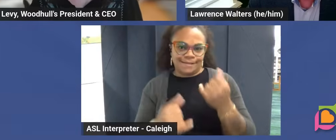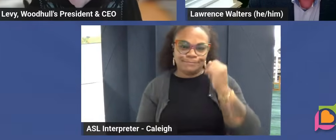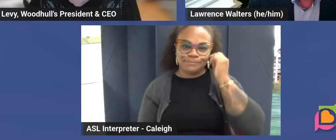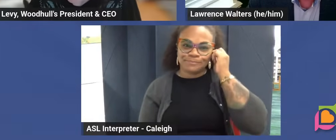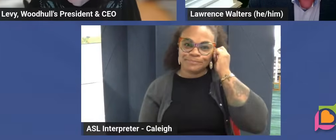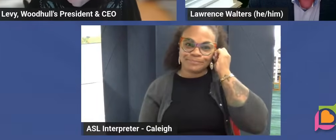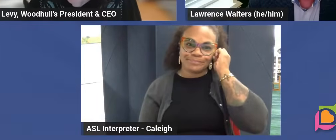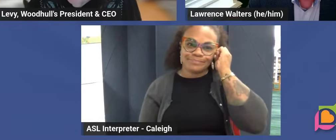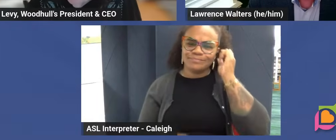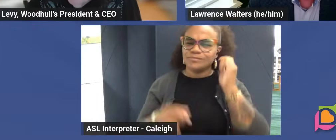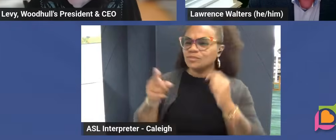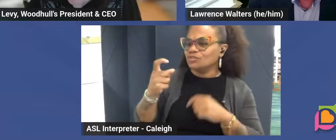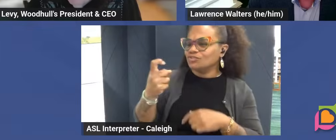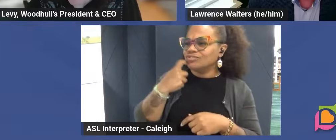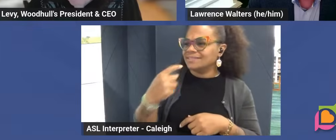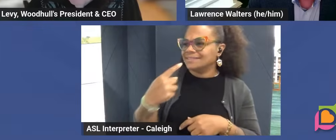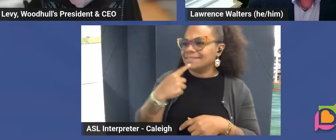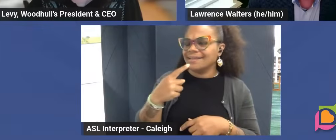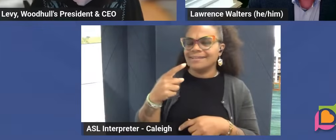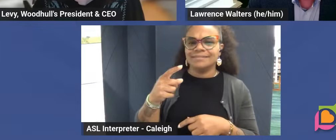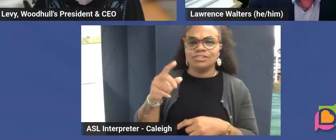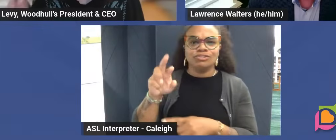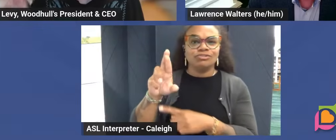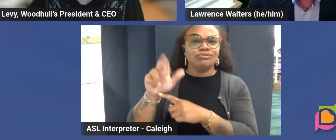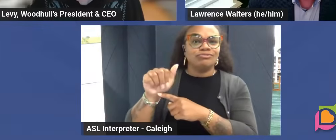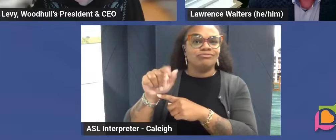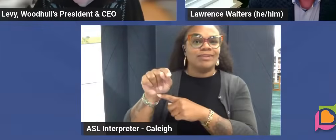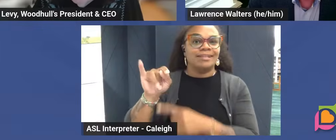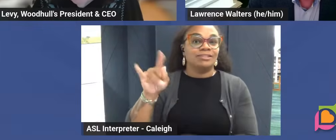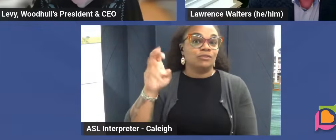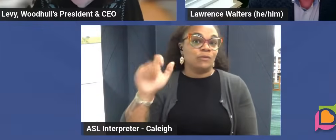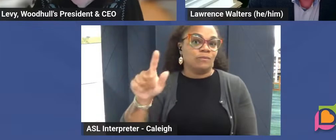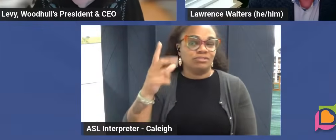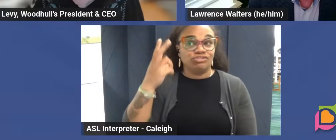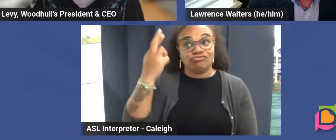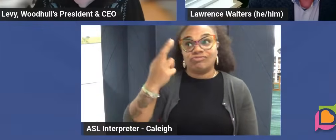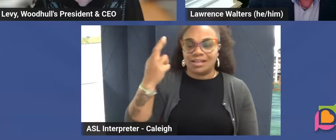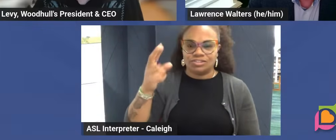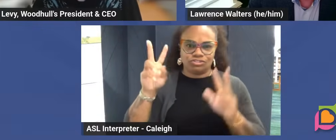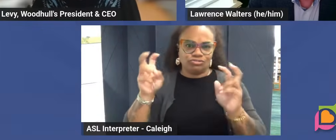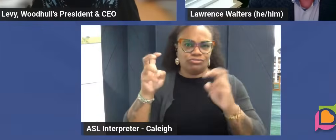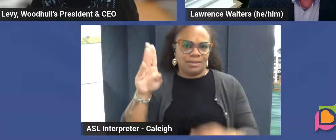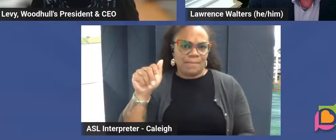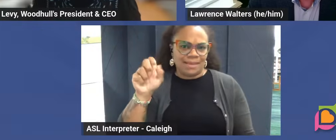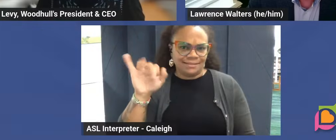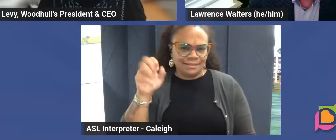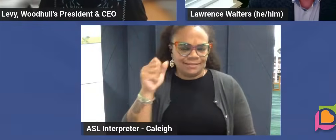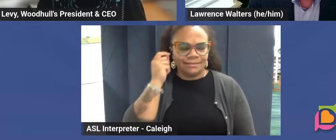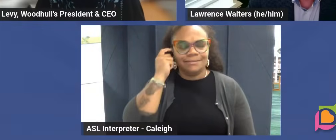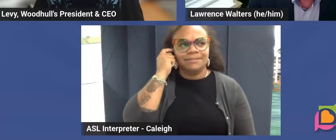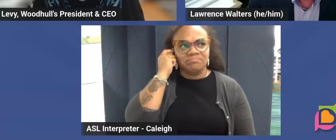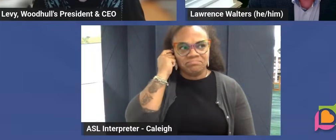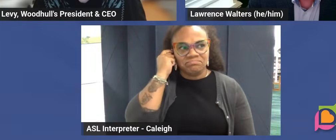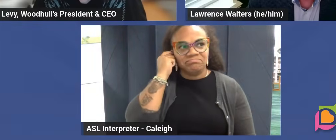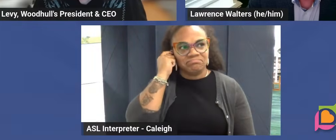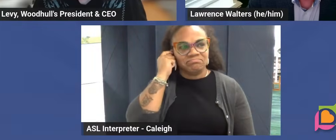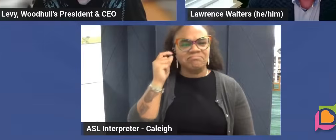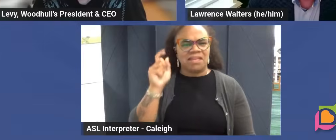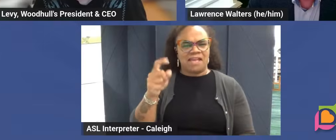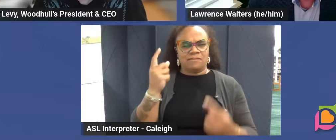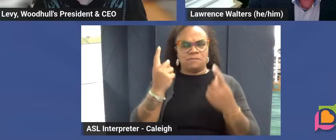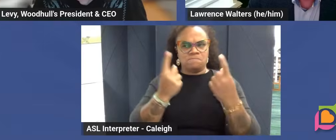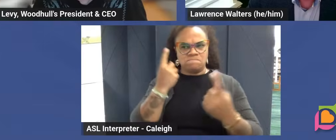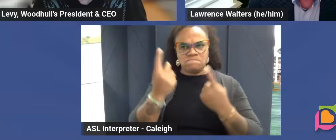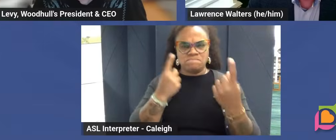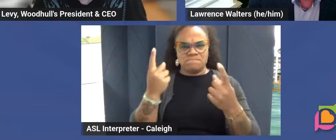You say rational, to apply a rational basis. And you have to look around today at